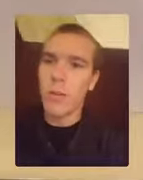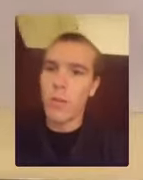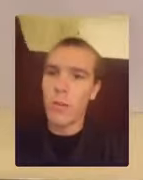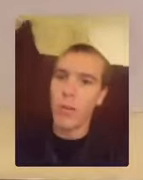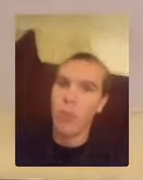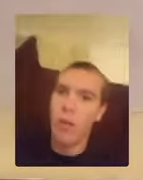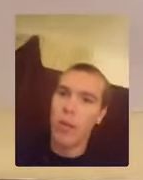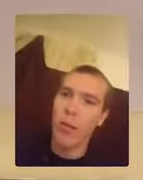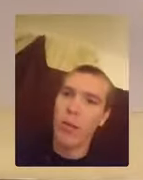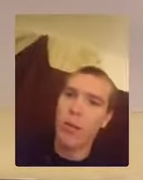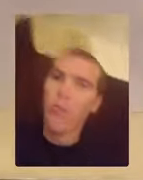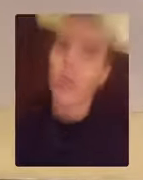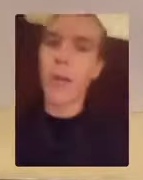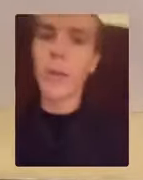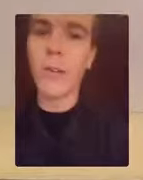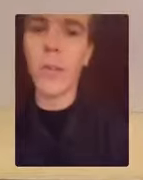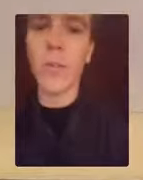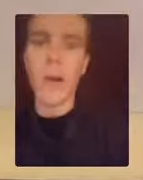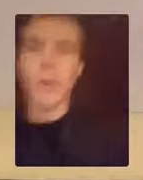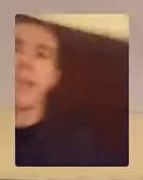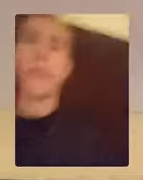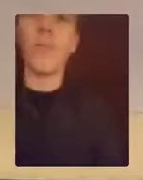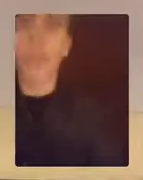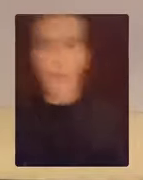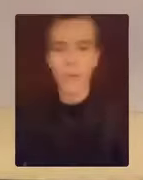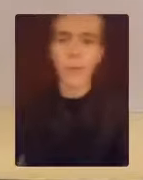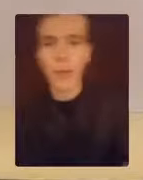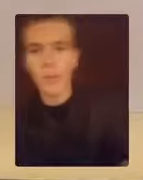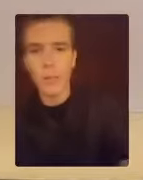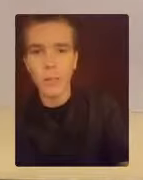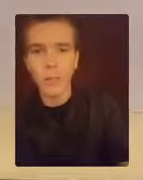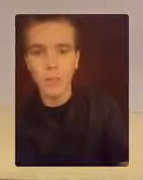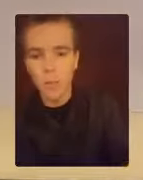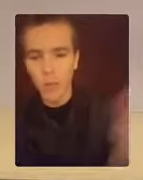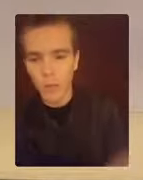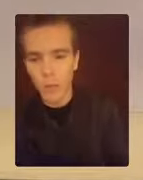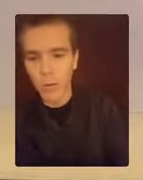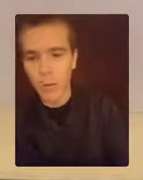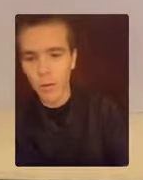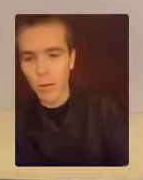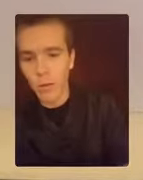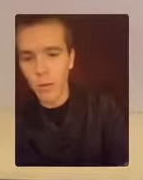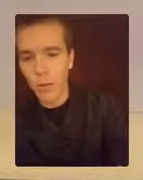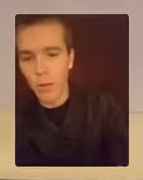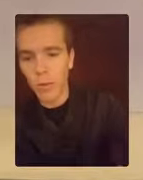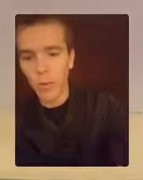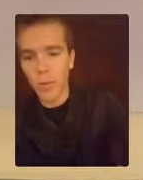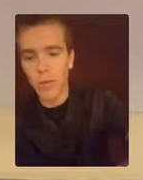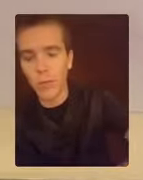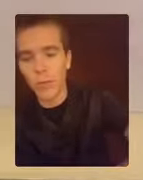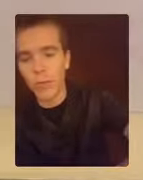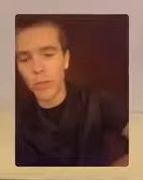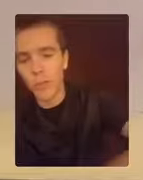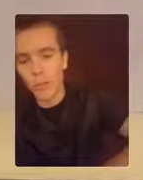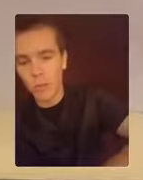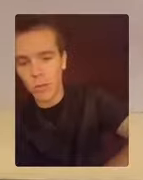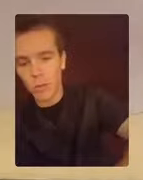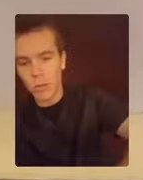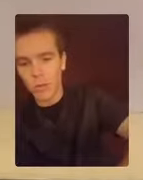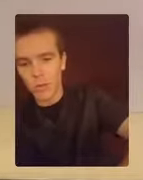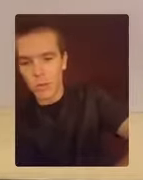yet. Okay, tell Robert, invite your friend, tell him hurry up or we give him no